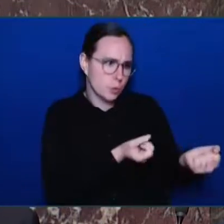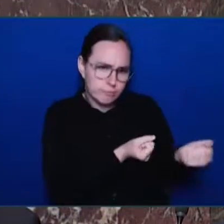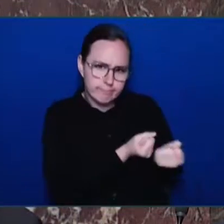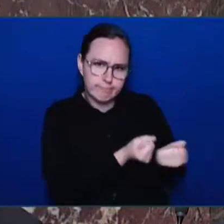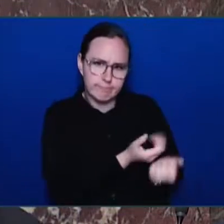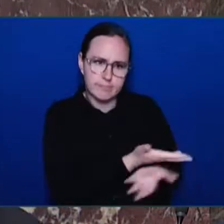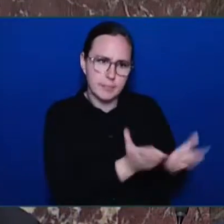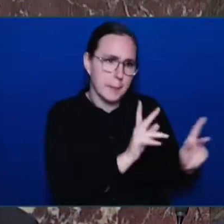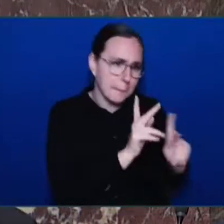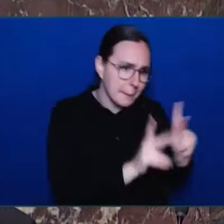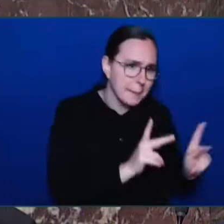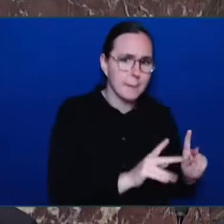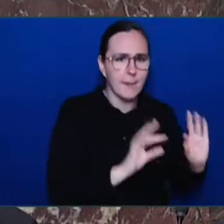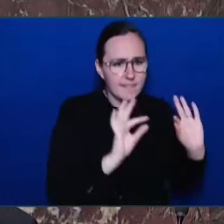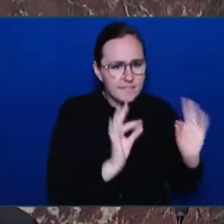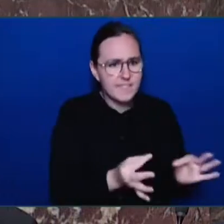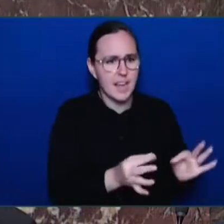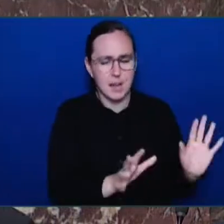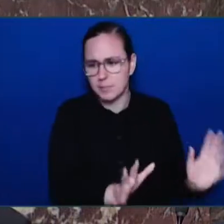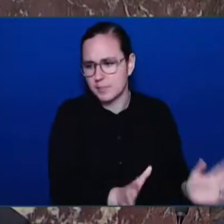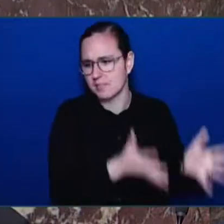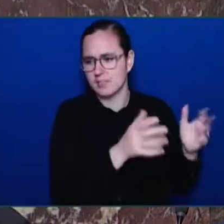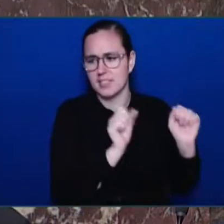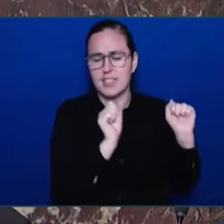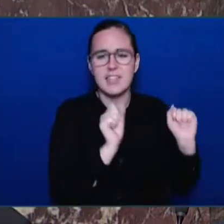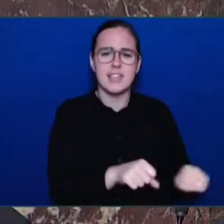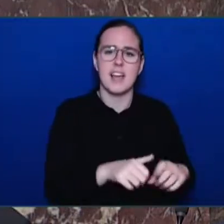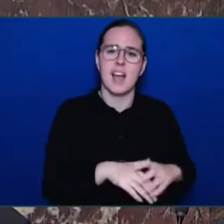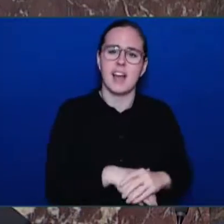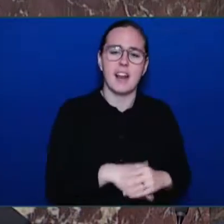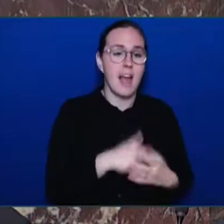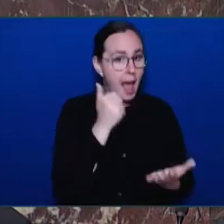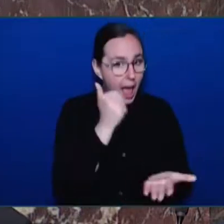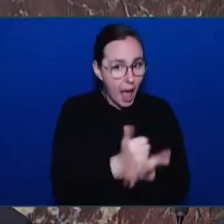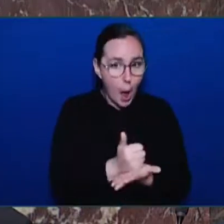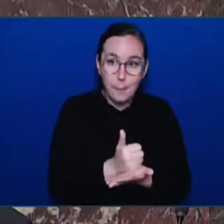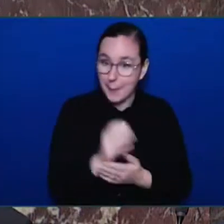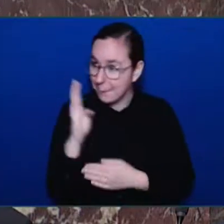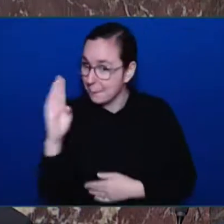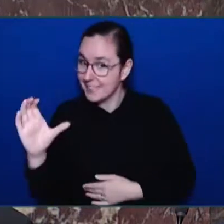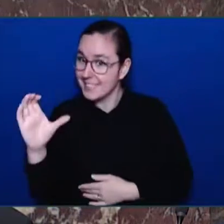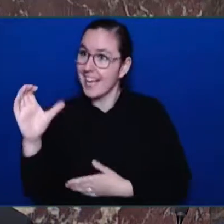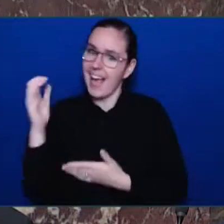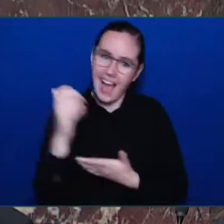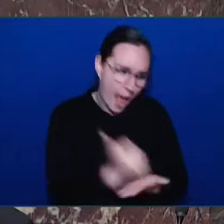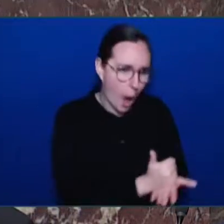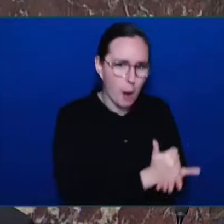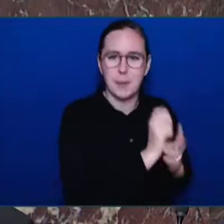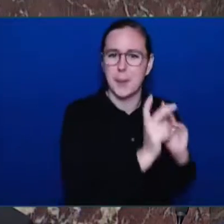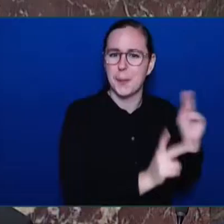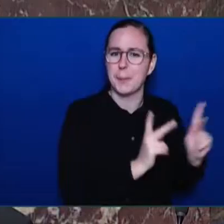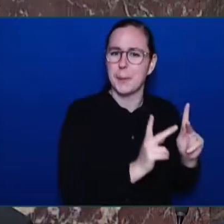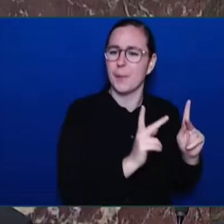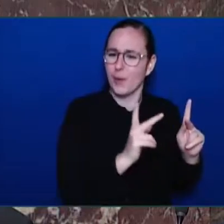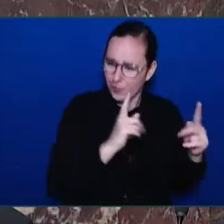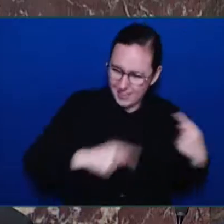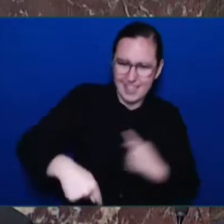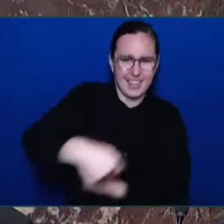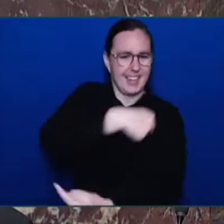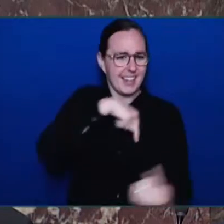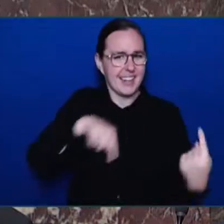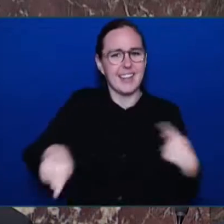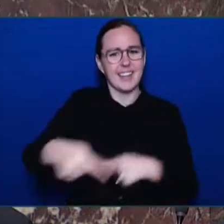help lift communities and people out of poverty. I'd also like to take a moment to thank the many people